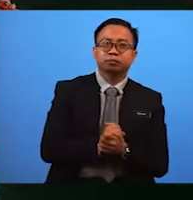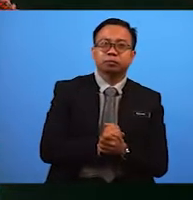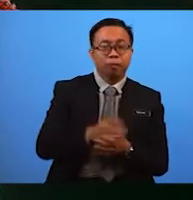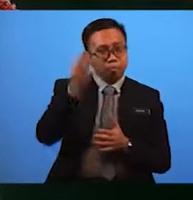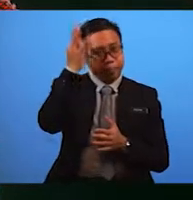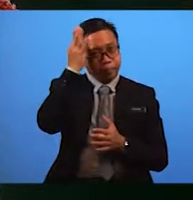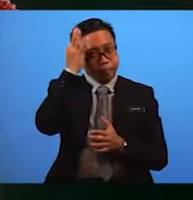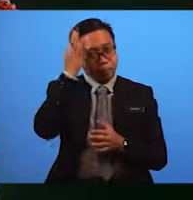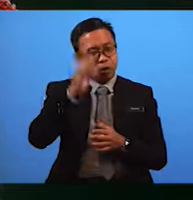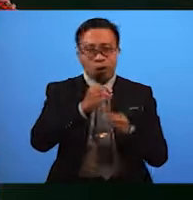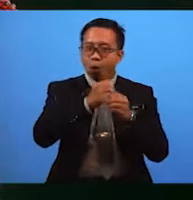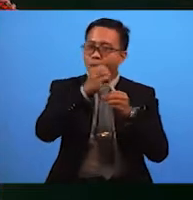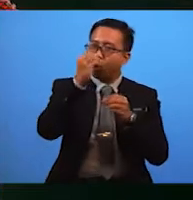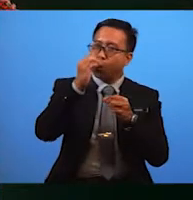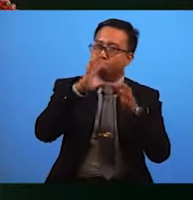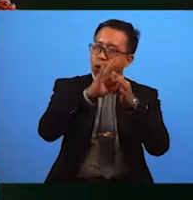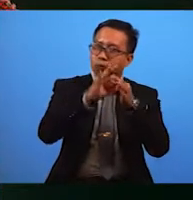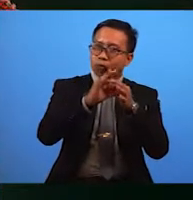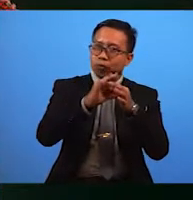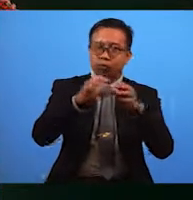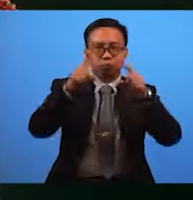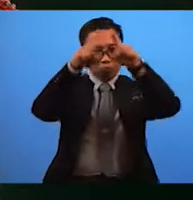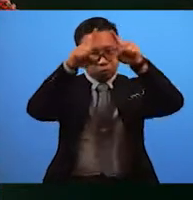Think of an upside-down triangle.